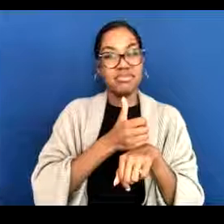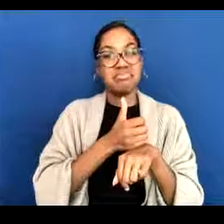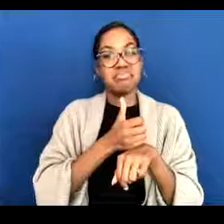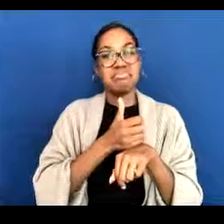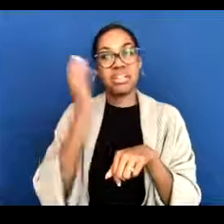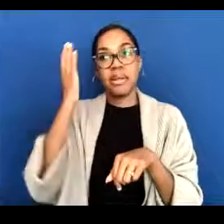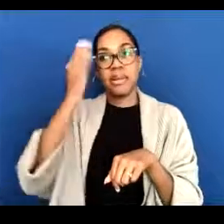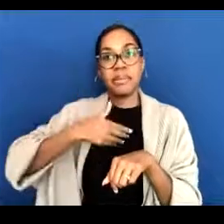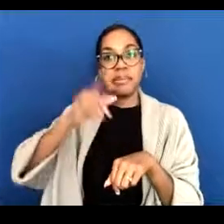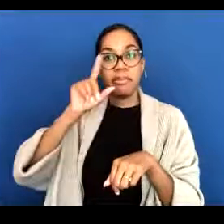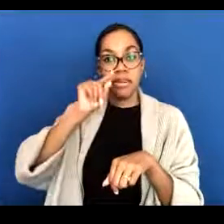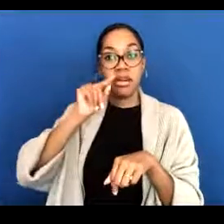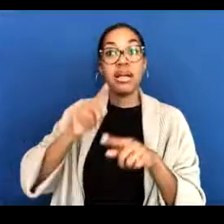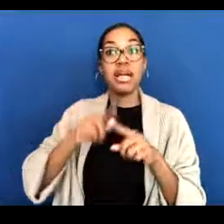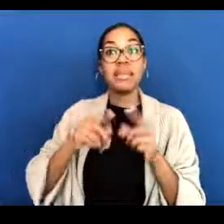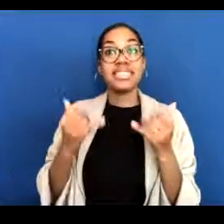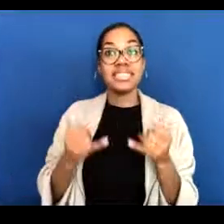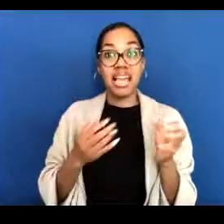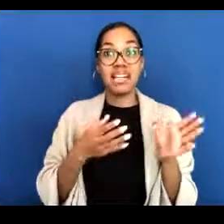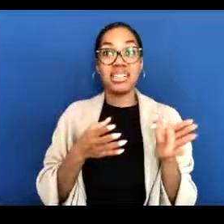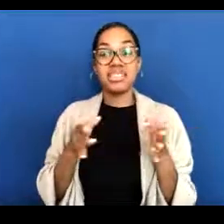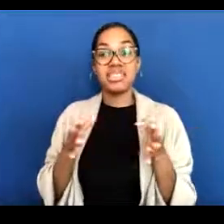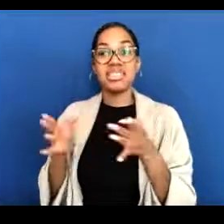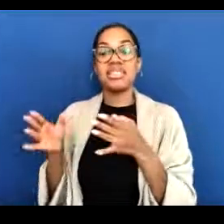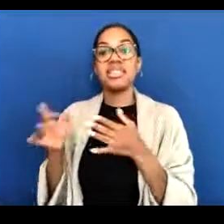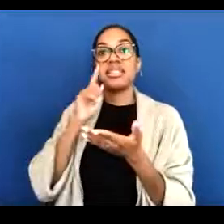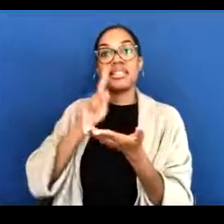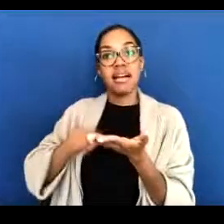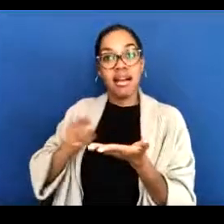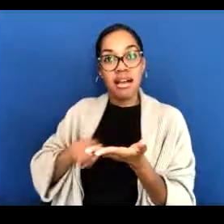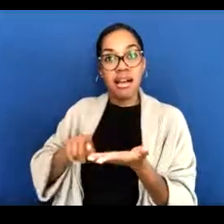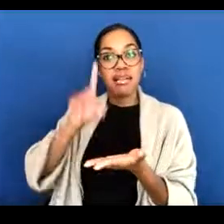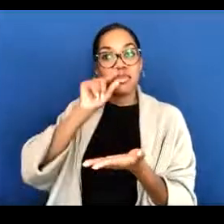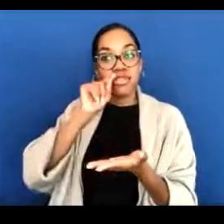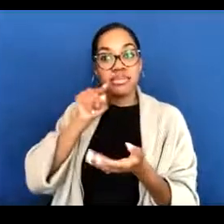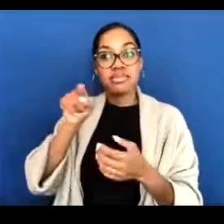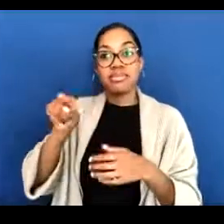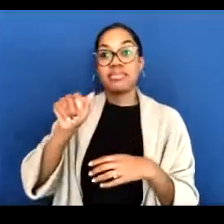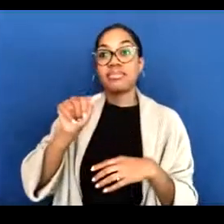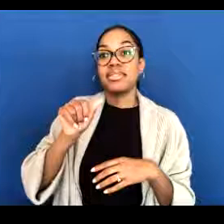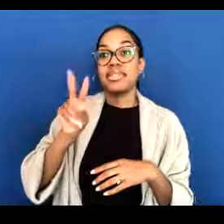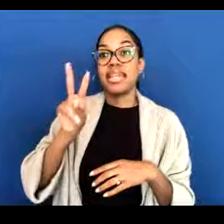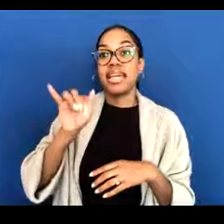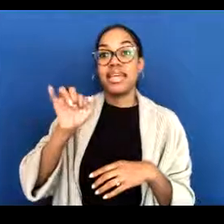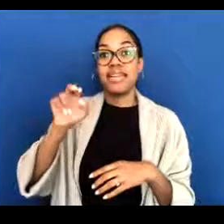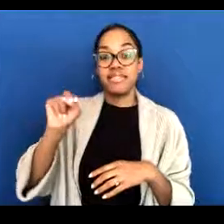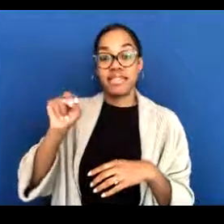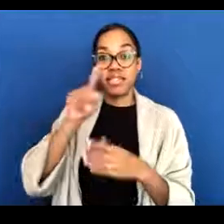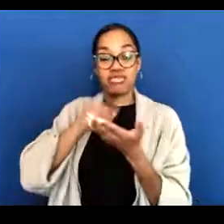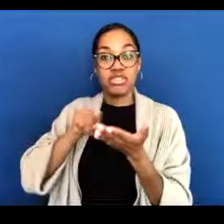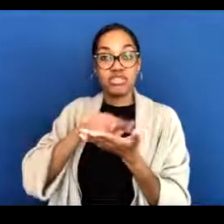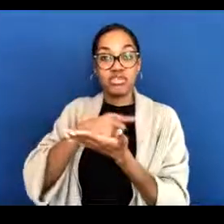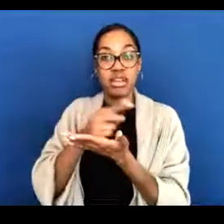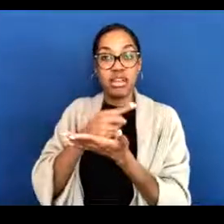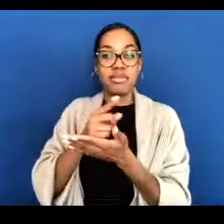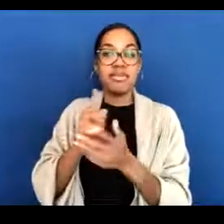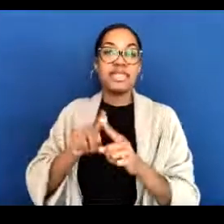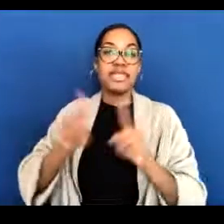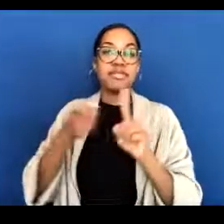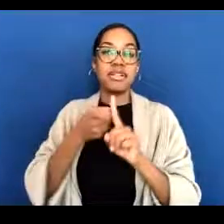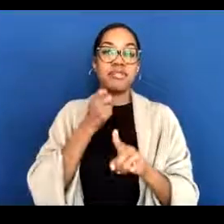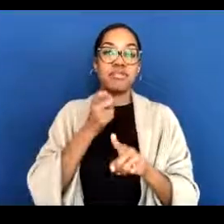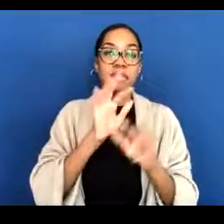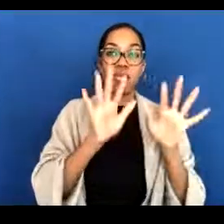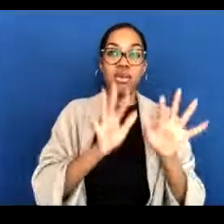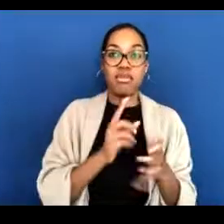more precise handle as to what is going on. These avian research radars look very different than our National Weather Service radars. Instead